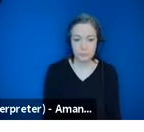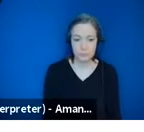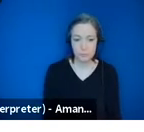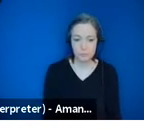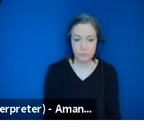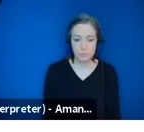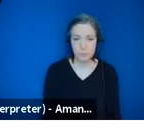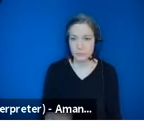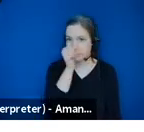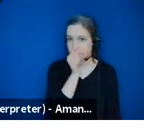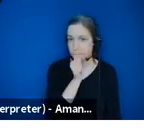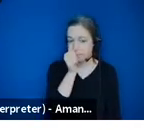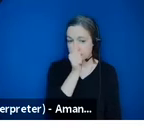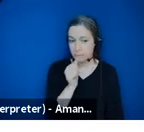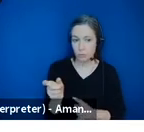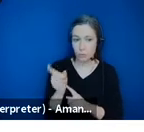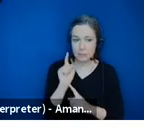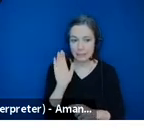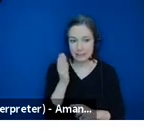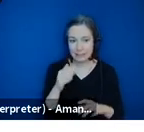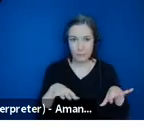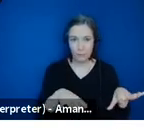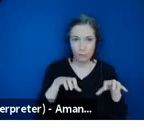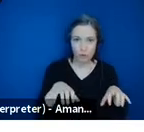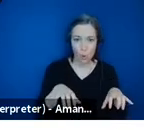Bear with me one second because it looks like my screen is freezing up.